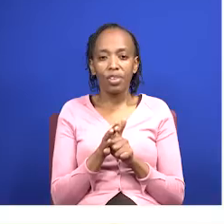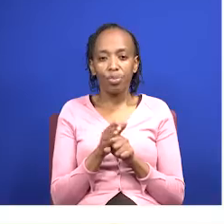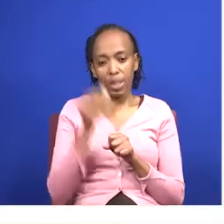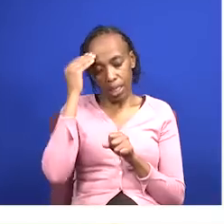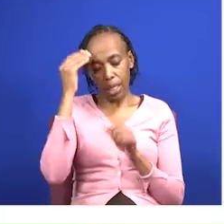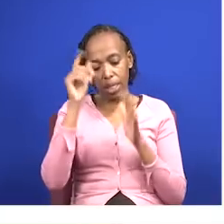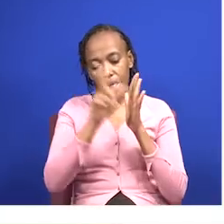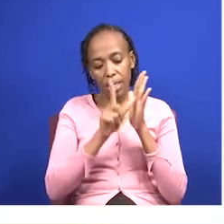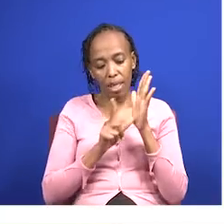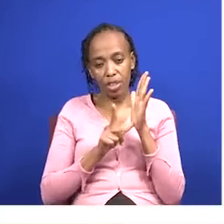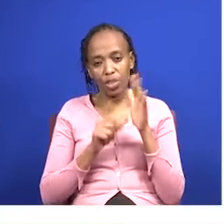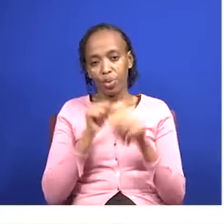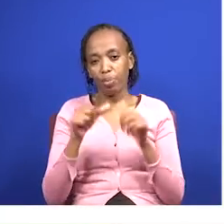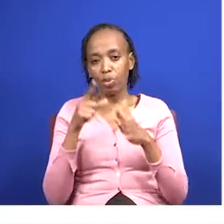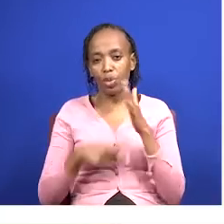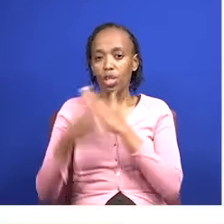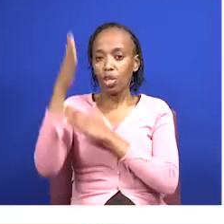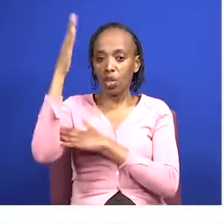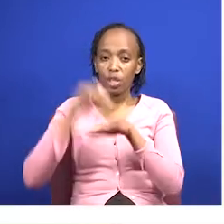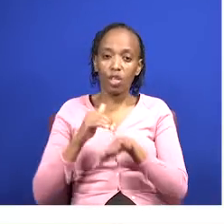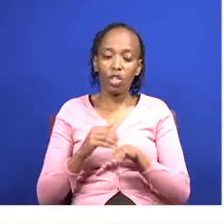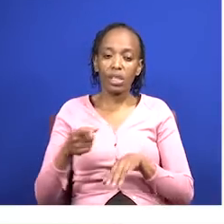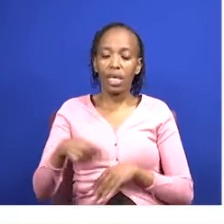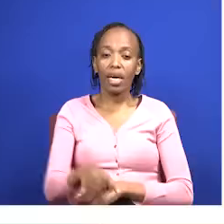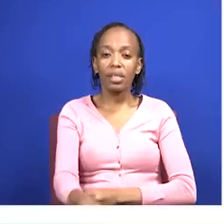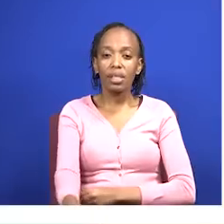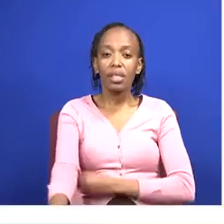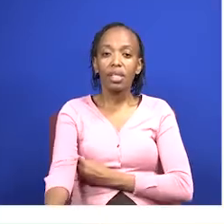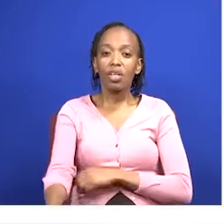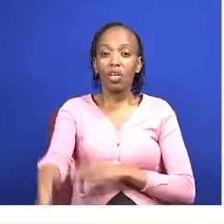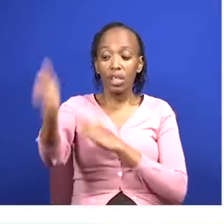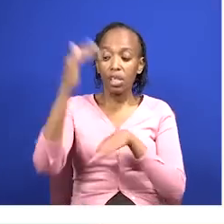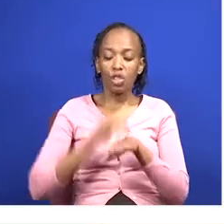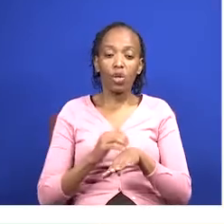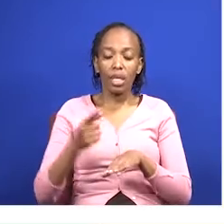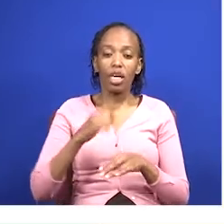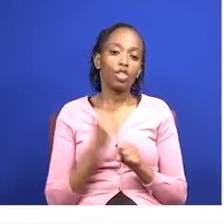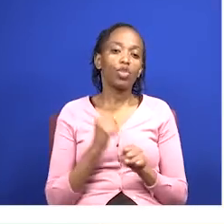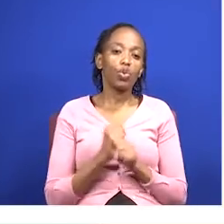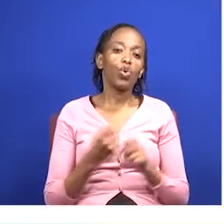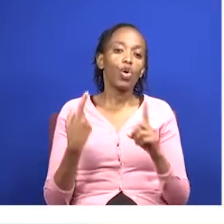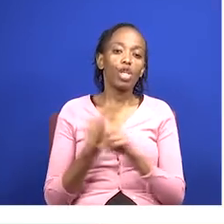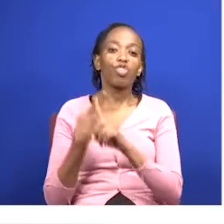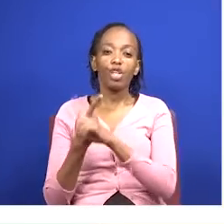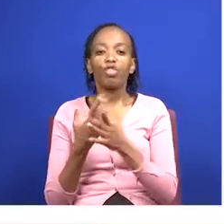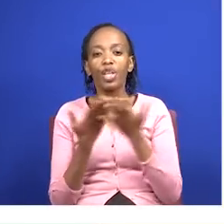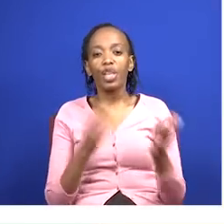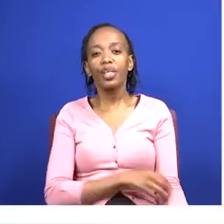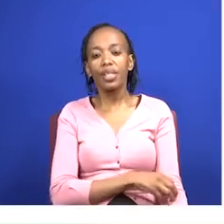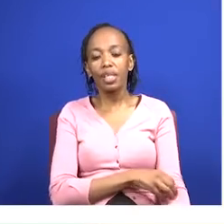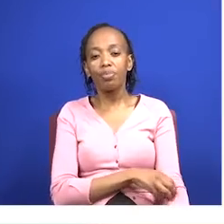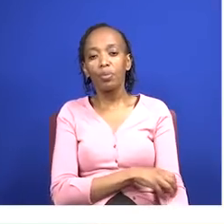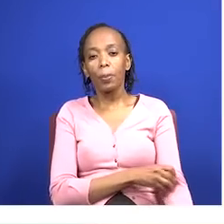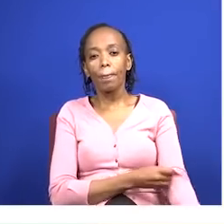We've been doing a series on God calls us. God is calling us to do different